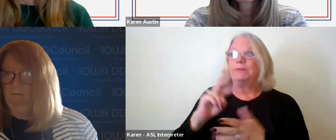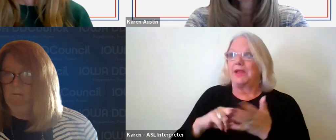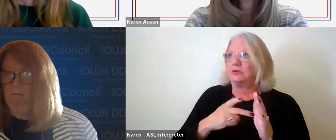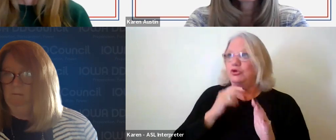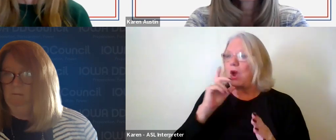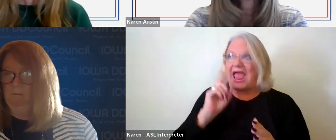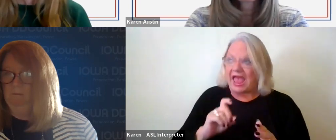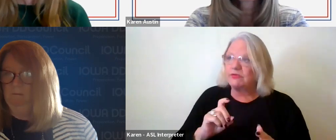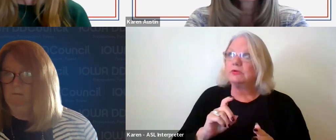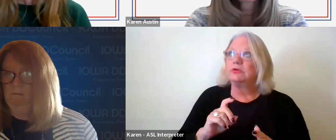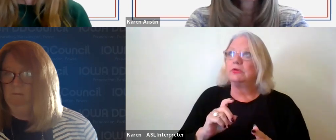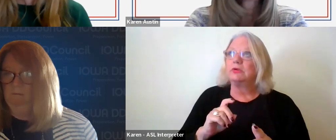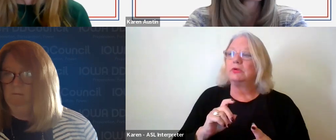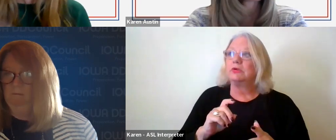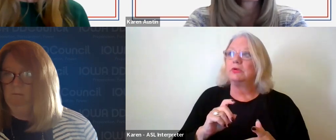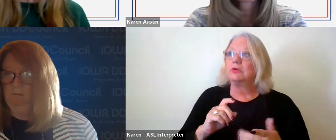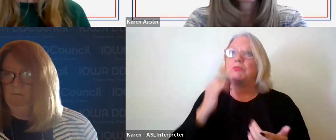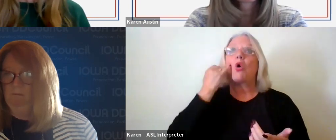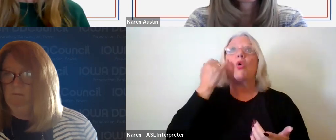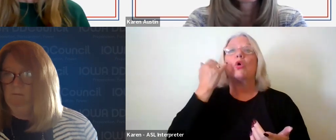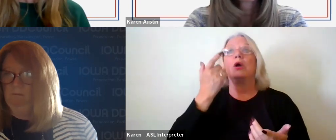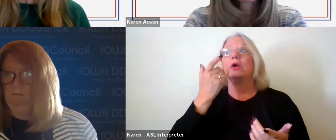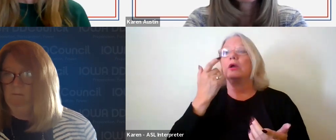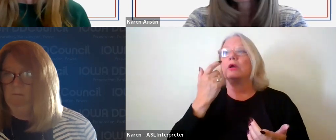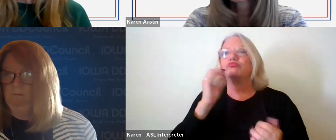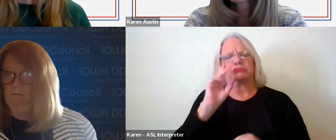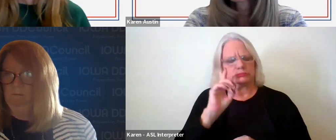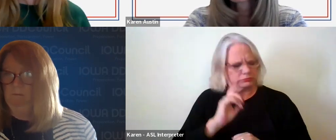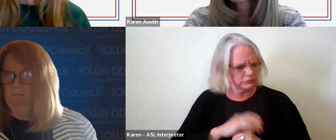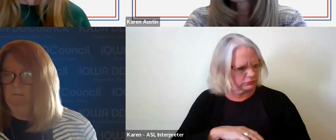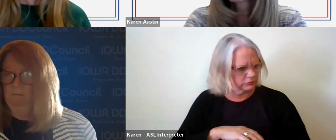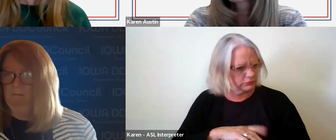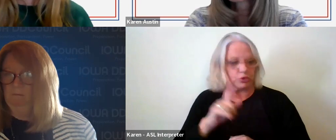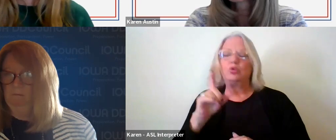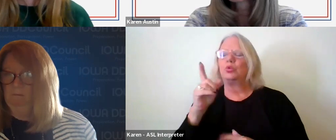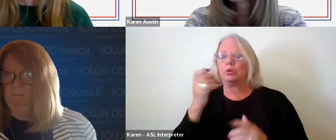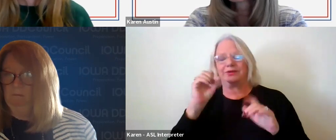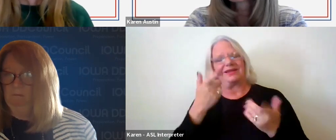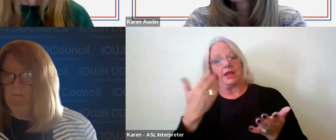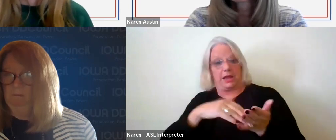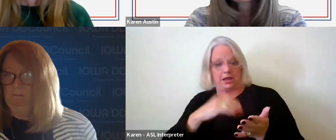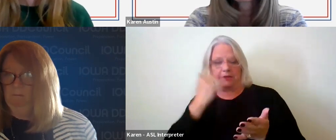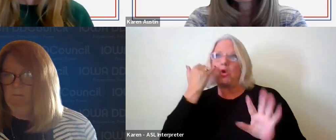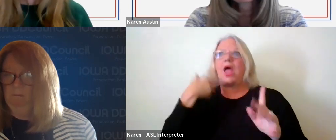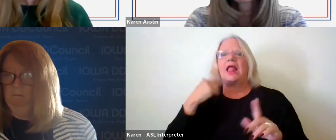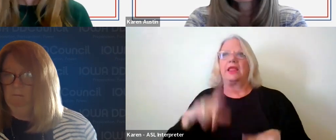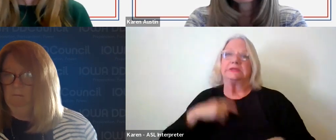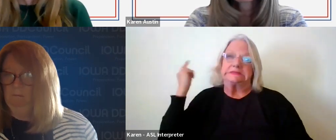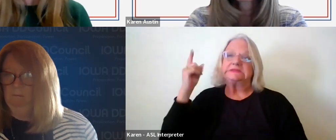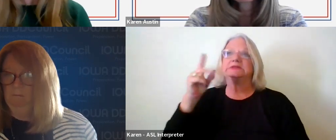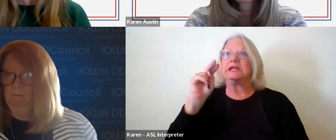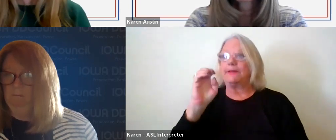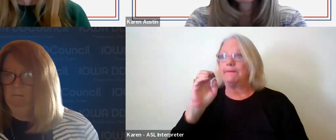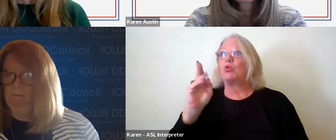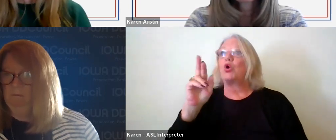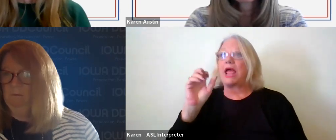owner either. So you can contribute to maybe an Iowan's account who has one, or I could live in Nebraska and have an IAble